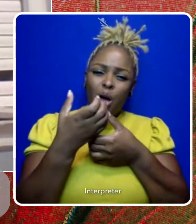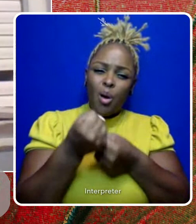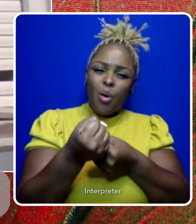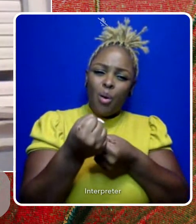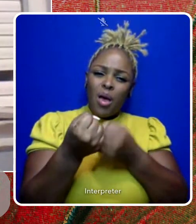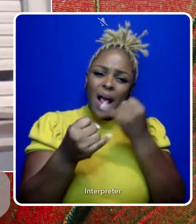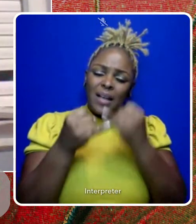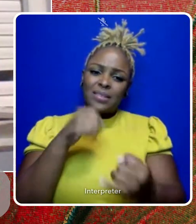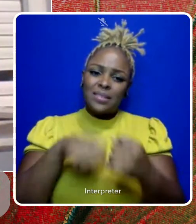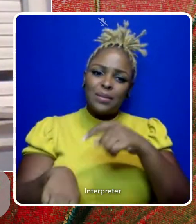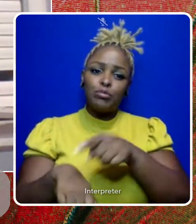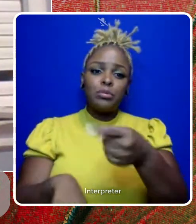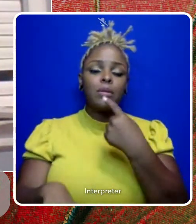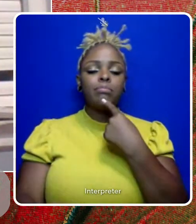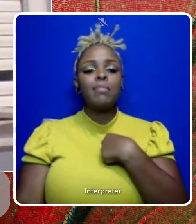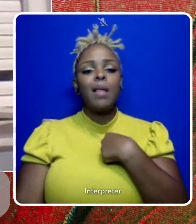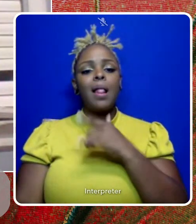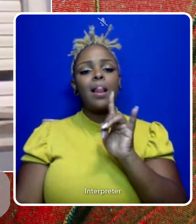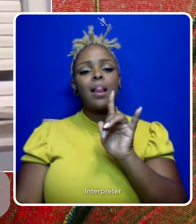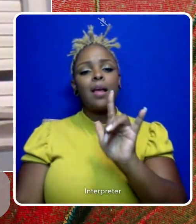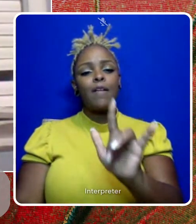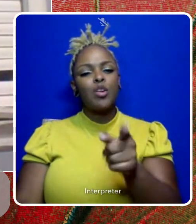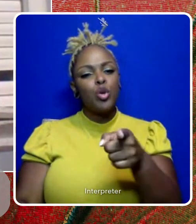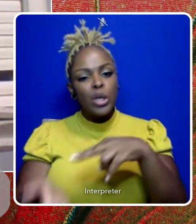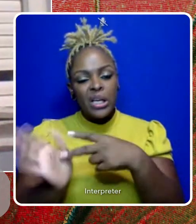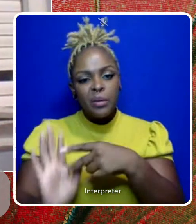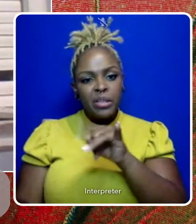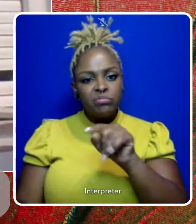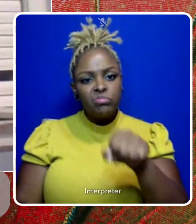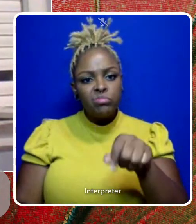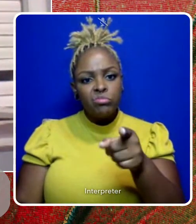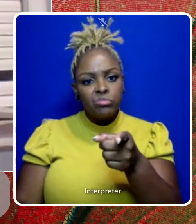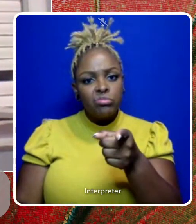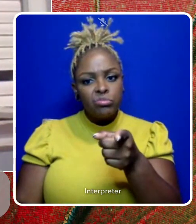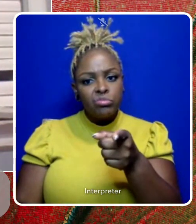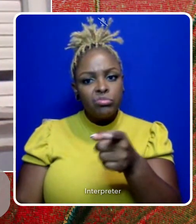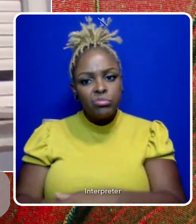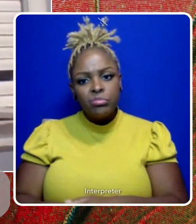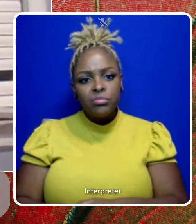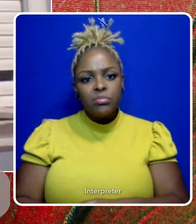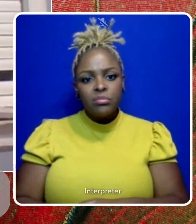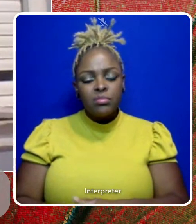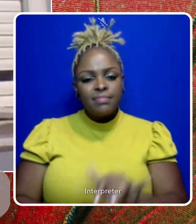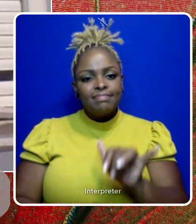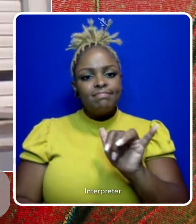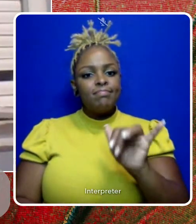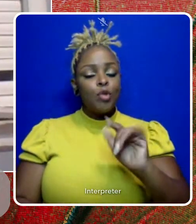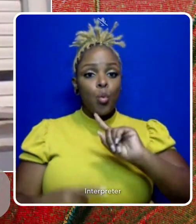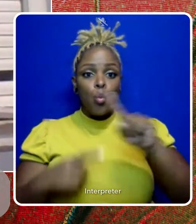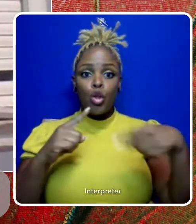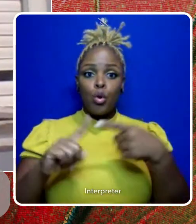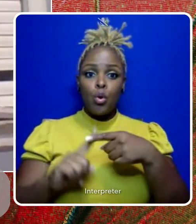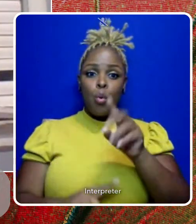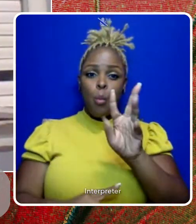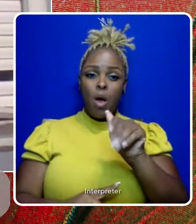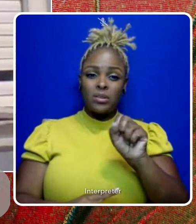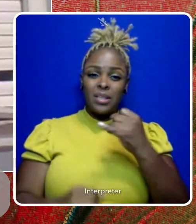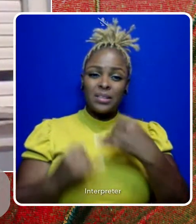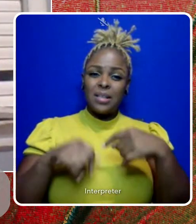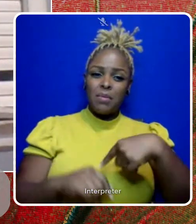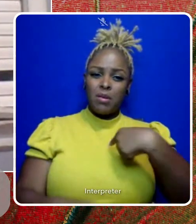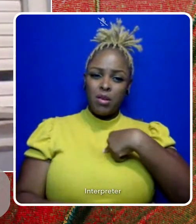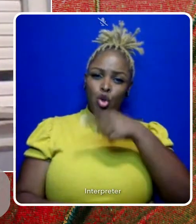it. When was the last time you meant it? Just tell me if you didn't, and I'll let